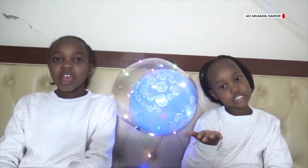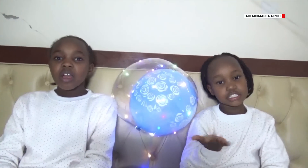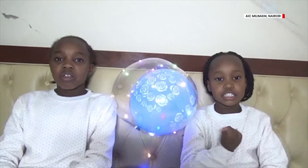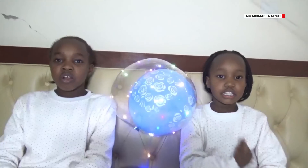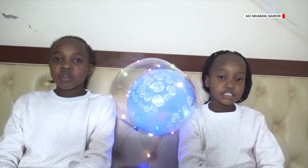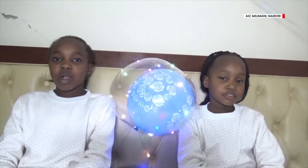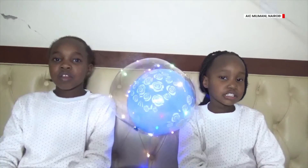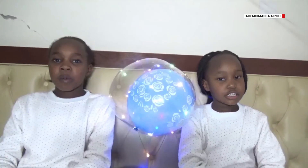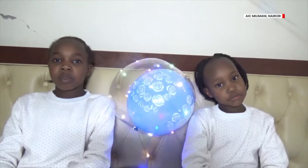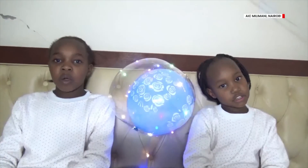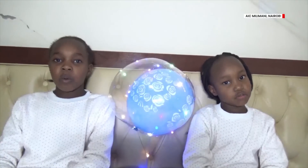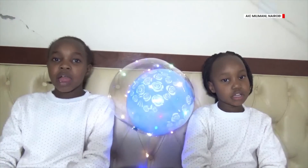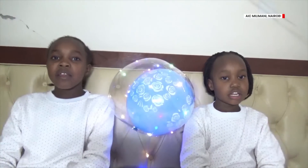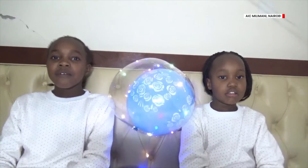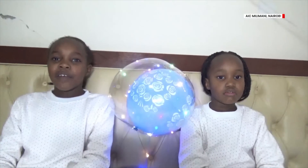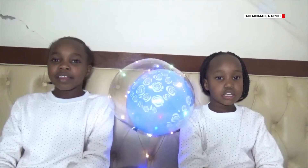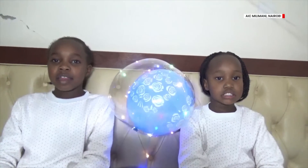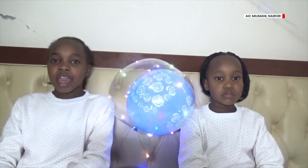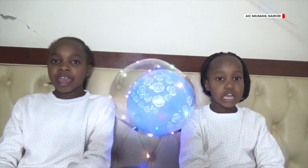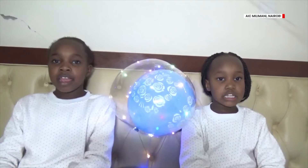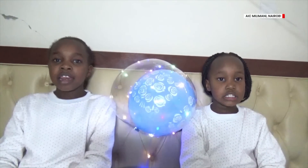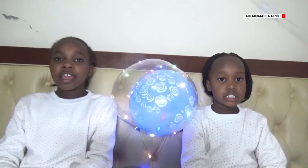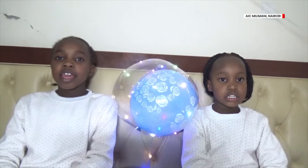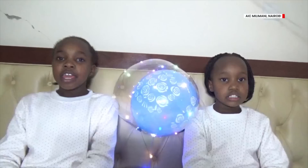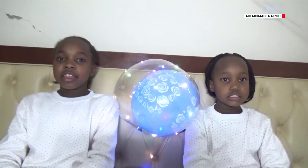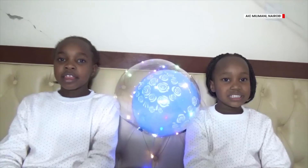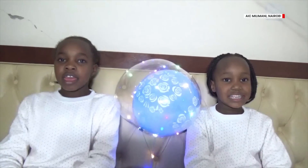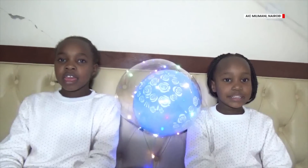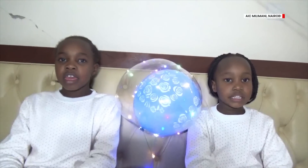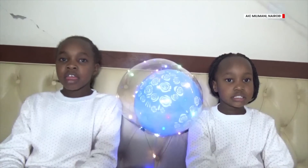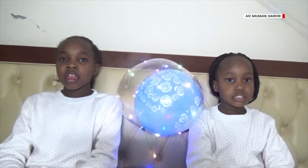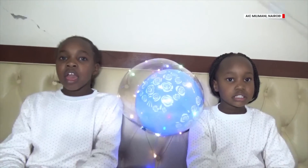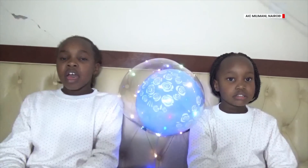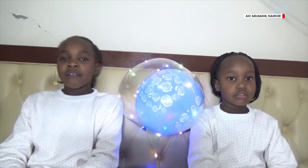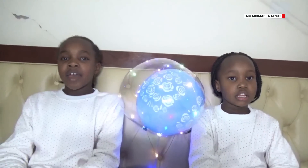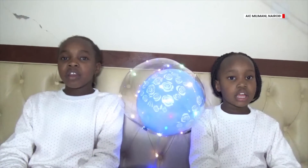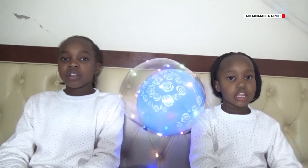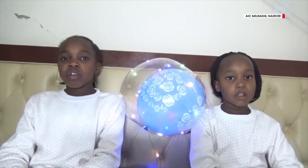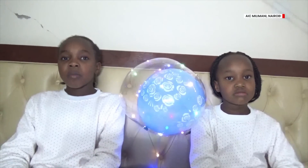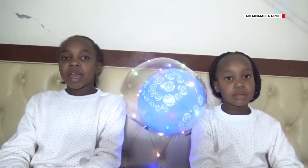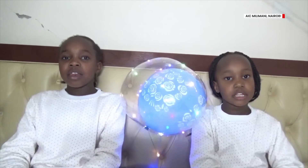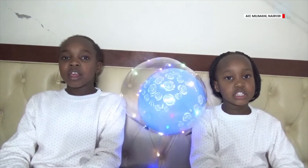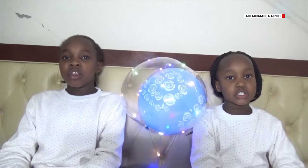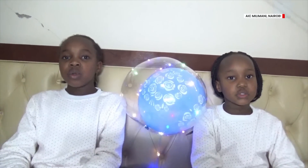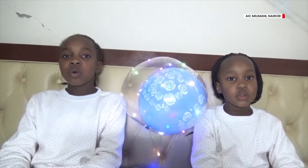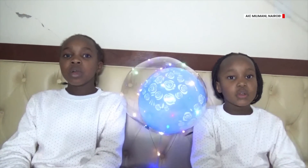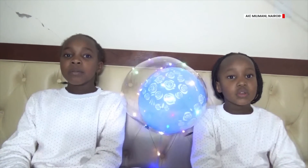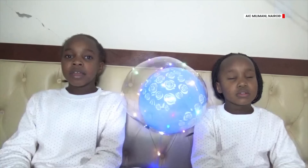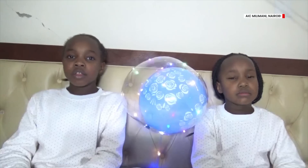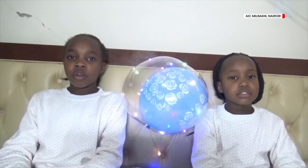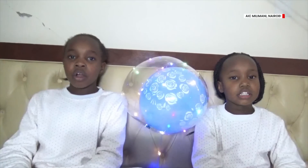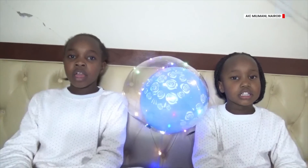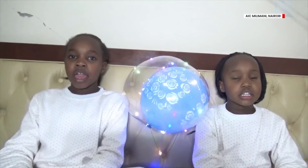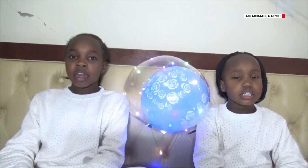is Joshua chapter 1 verse 9. It says, have I not commanded you?